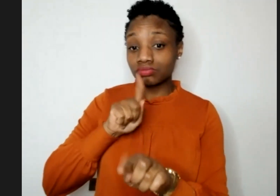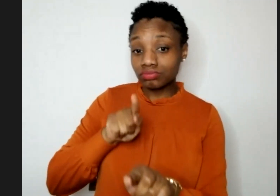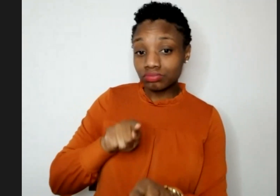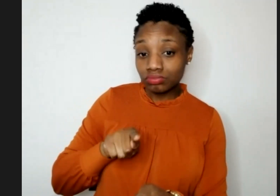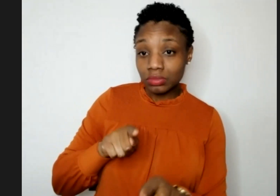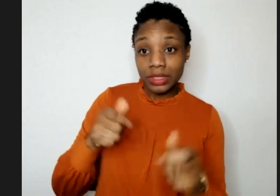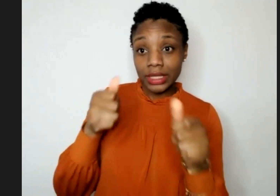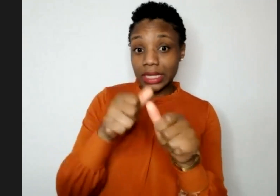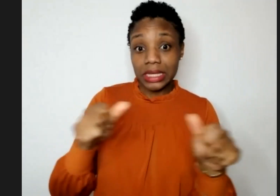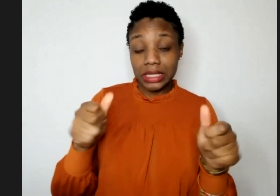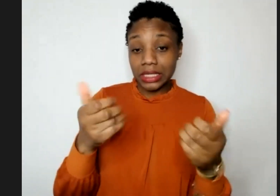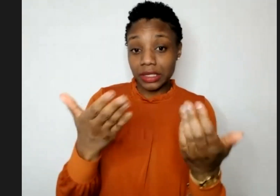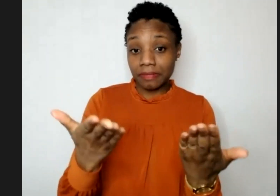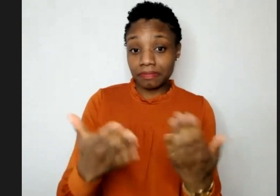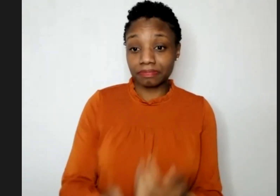that we got? And